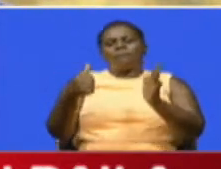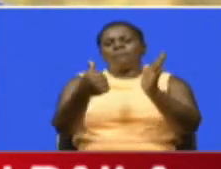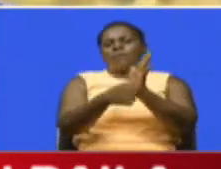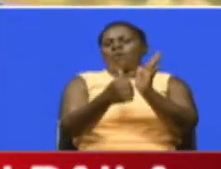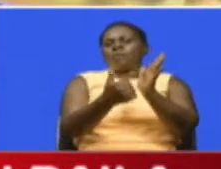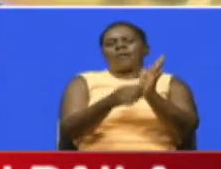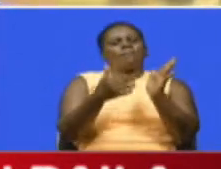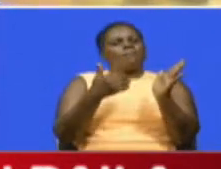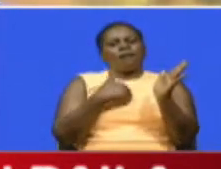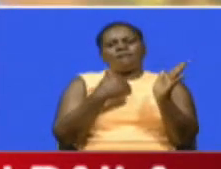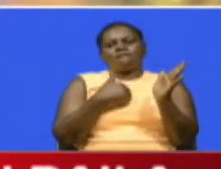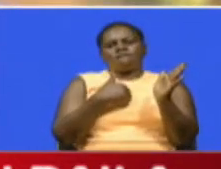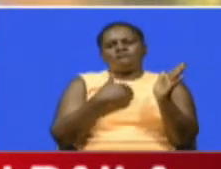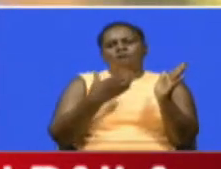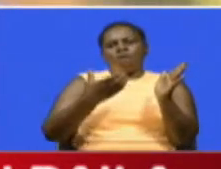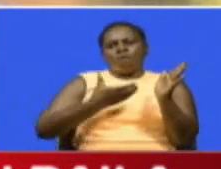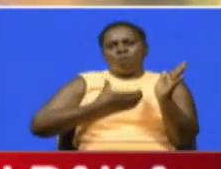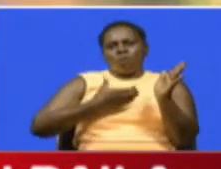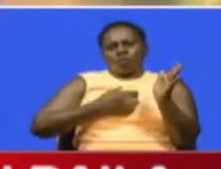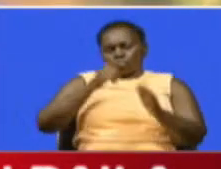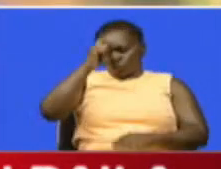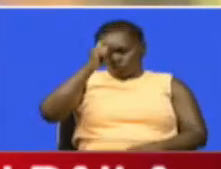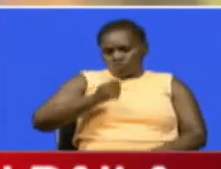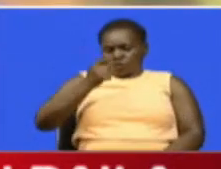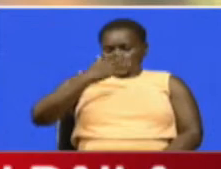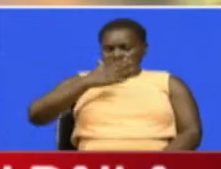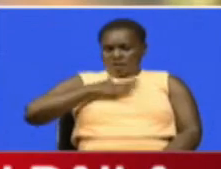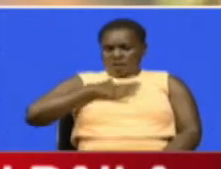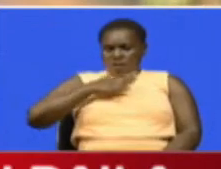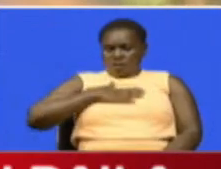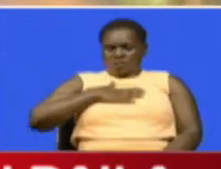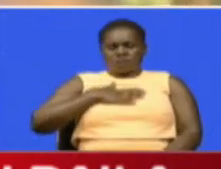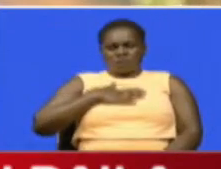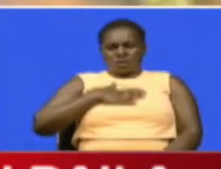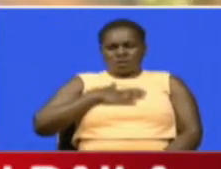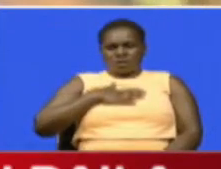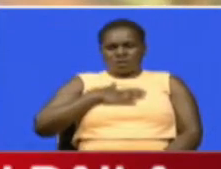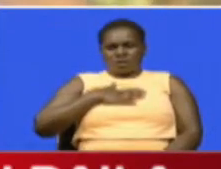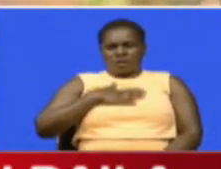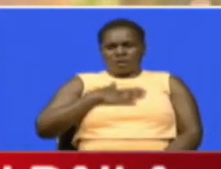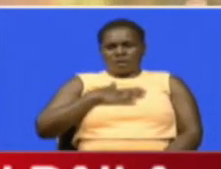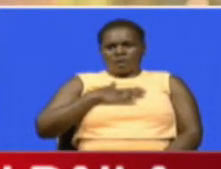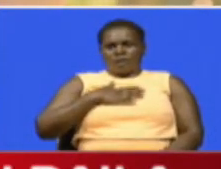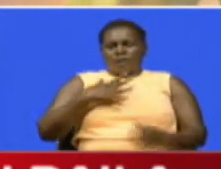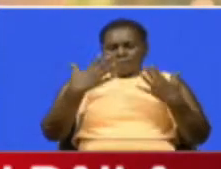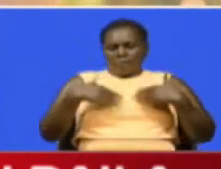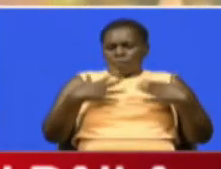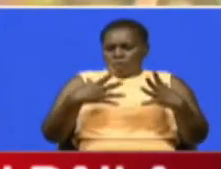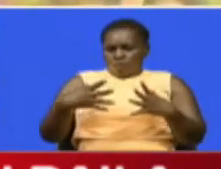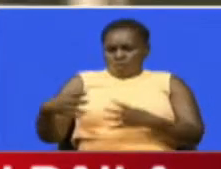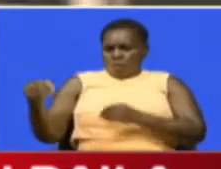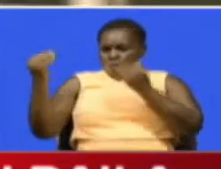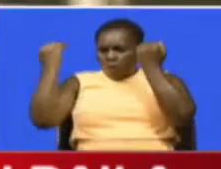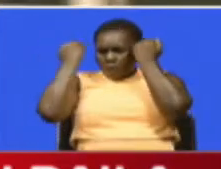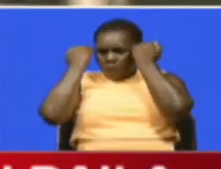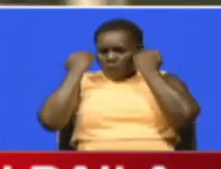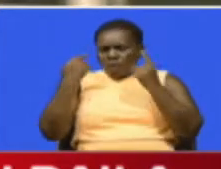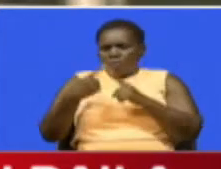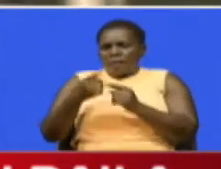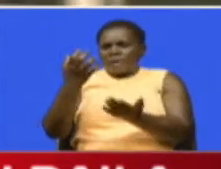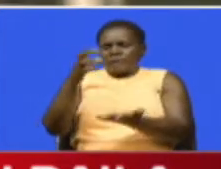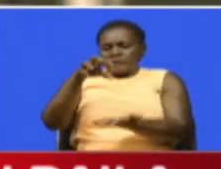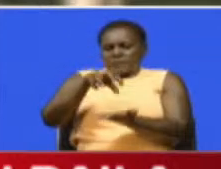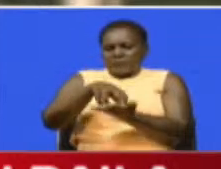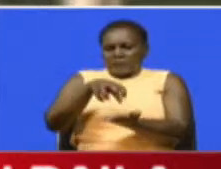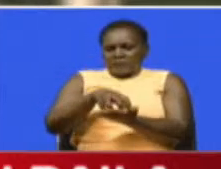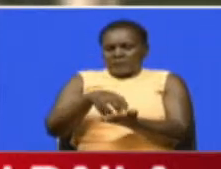problem even with our own judiciary. You see, people are being taken to court, but cases are tied